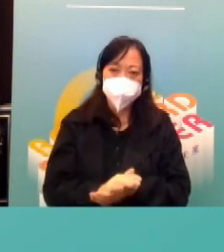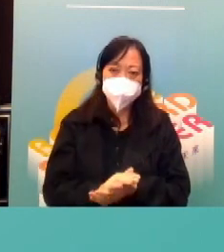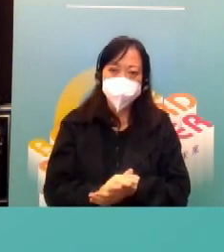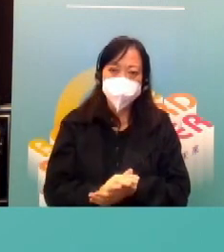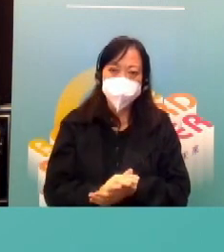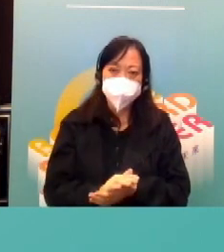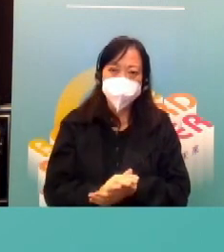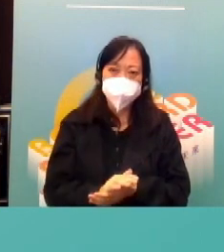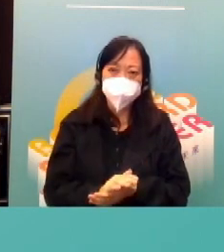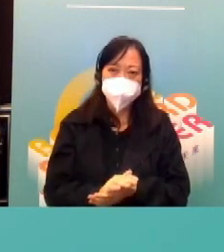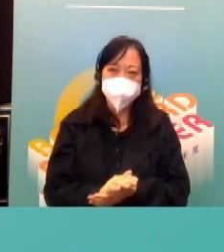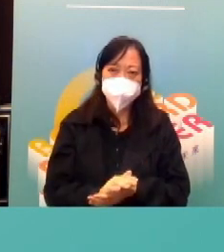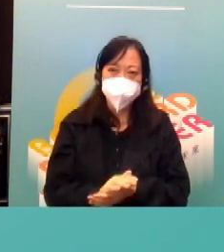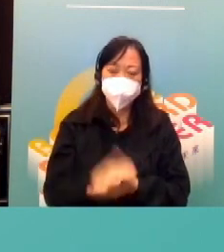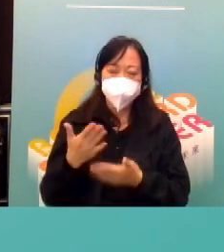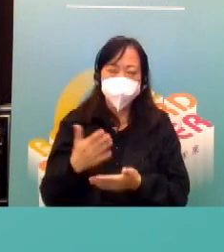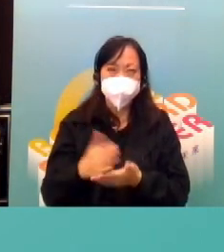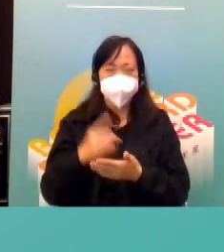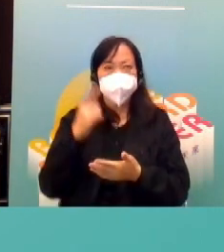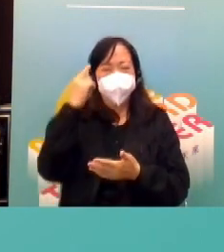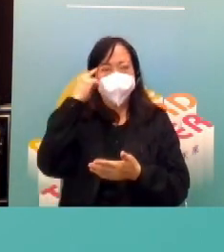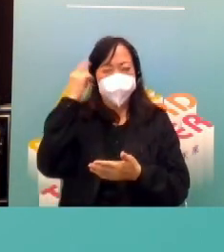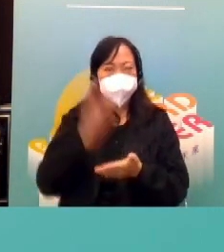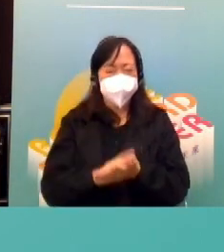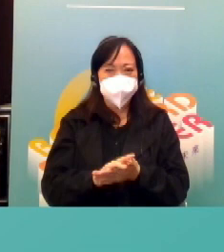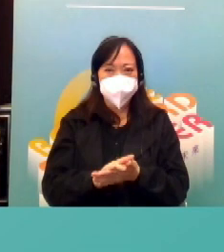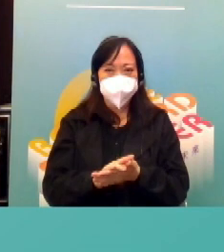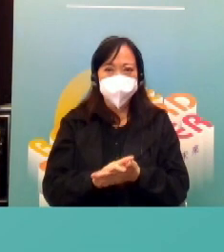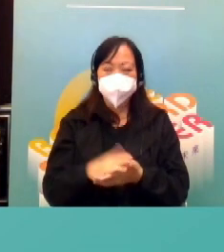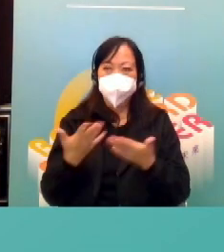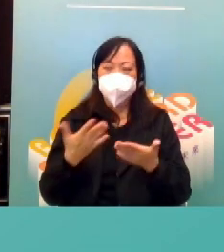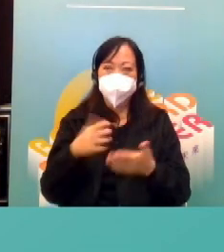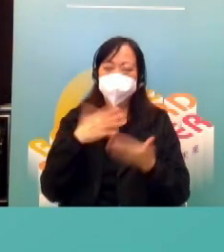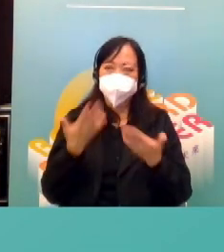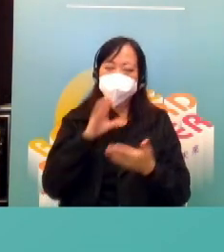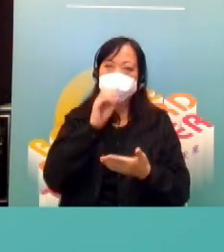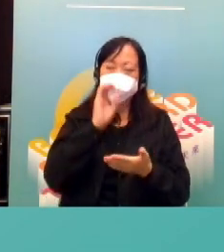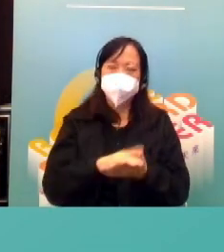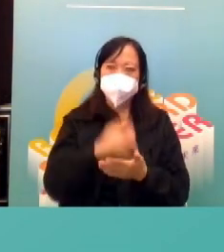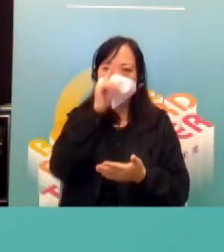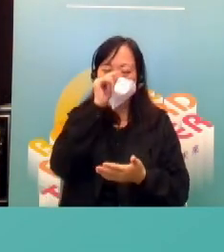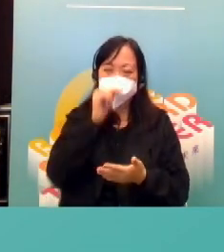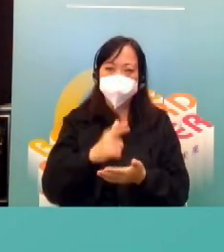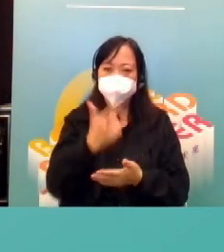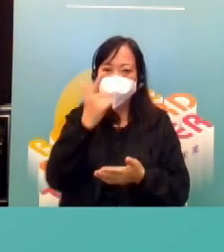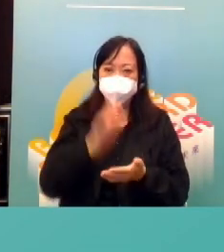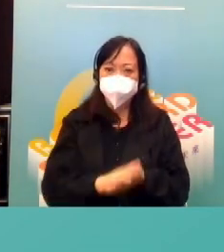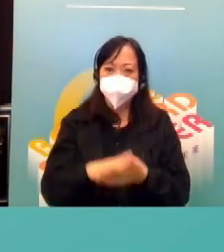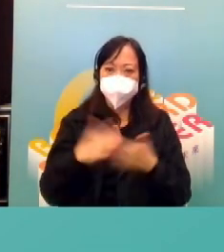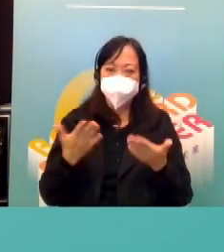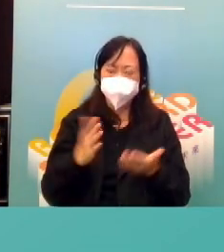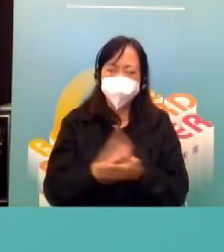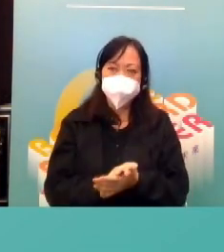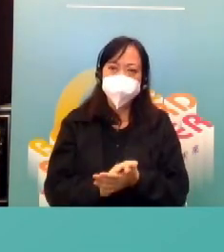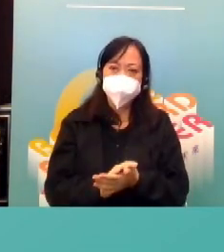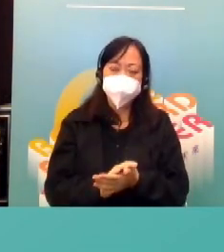I'll try and make it as interesting as possible. So my name is Jonathan Wong. I'm the Chief of Technology Innovation at the United Nations Economic and Social Commission